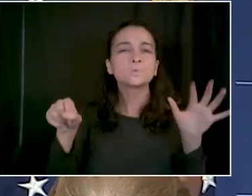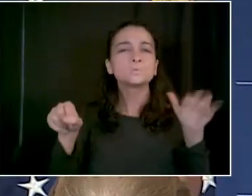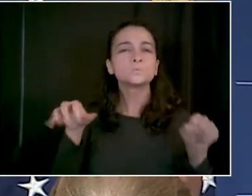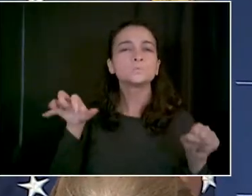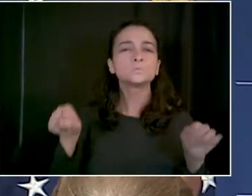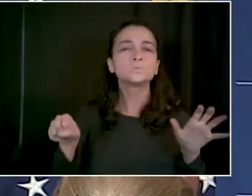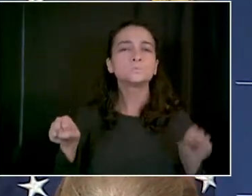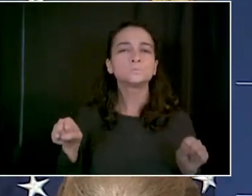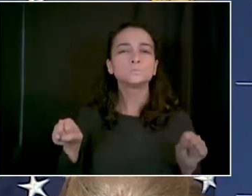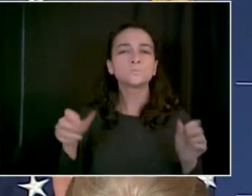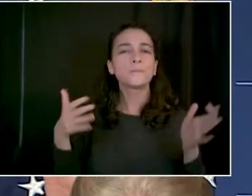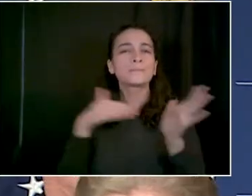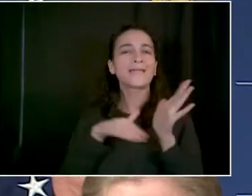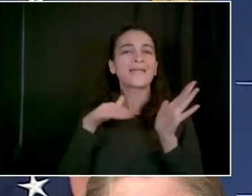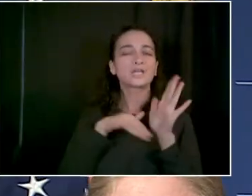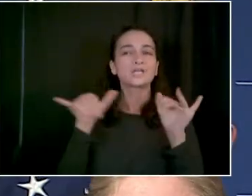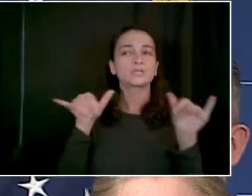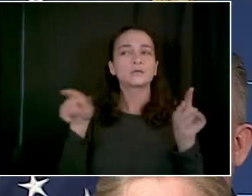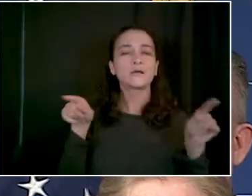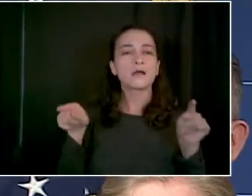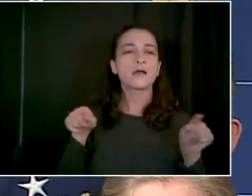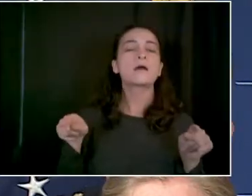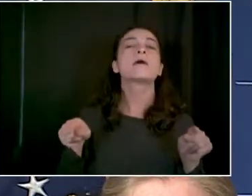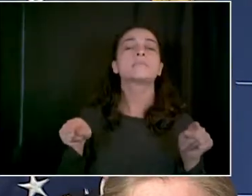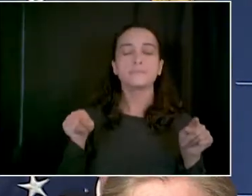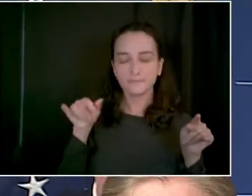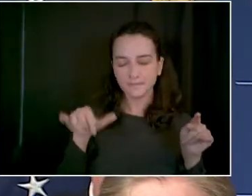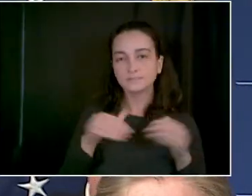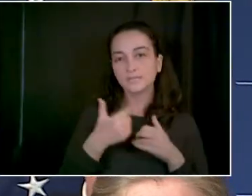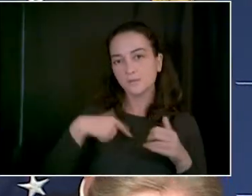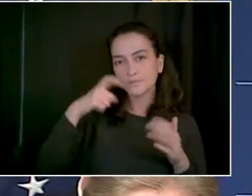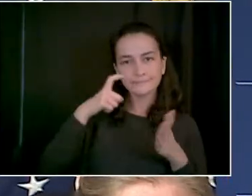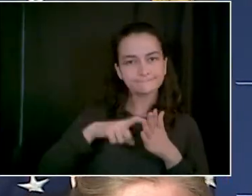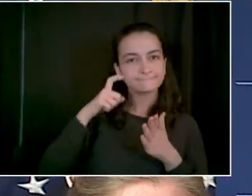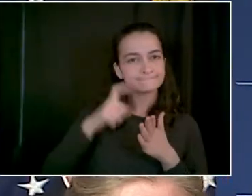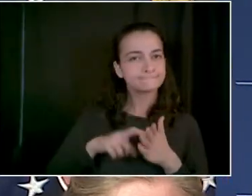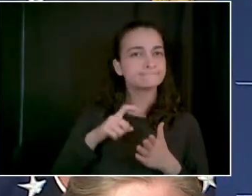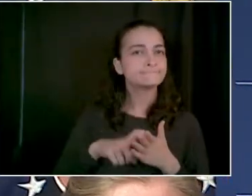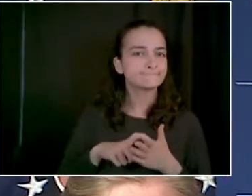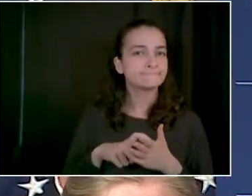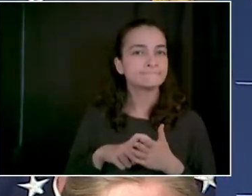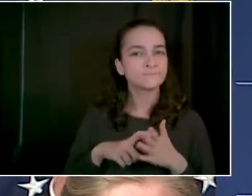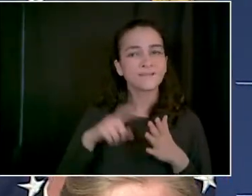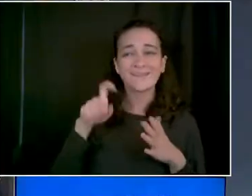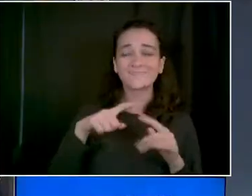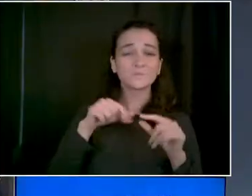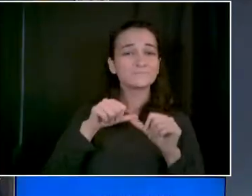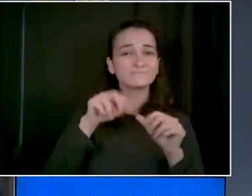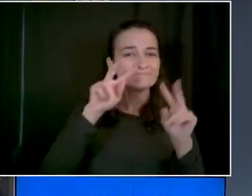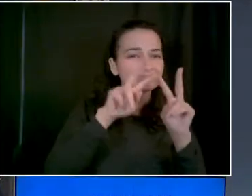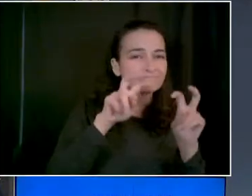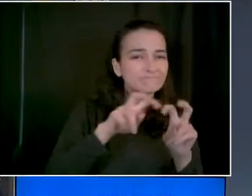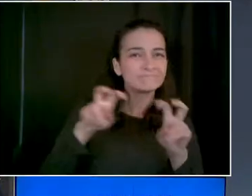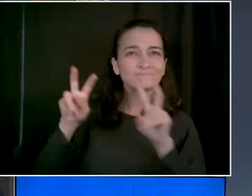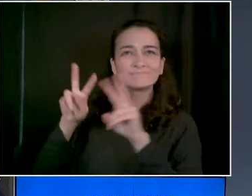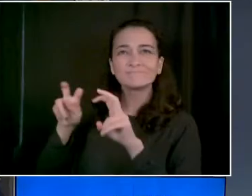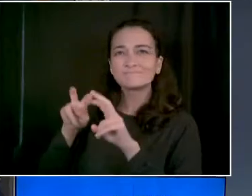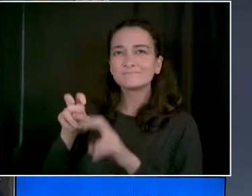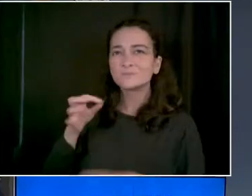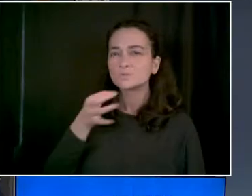we're hitting it from the top and at the bottom, and we're quite confident we're going to have good results. Juliet? 107